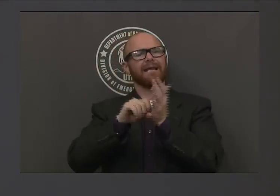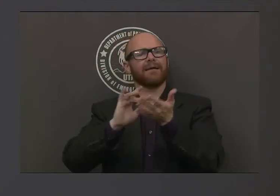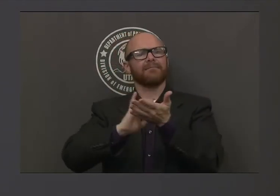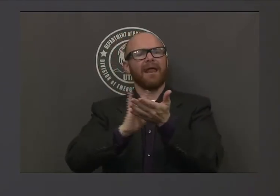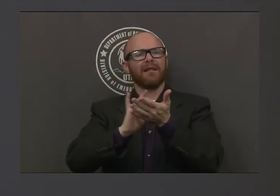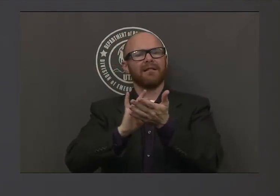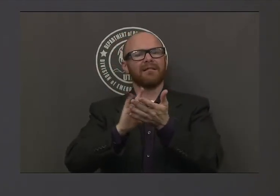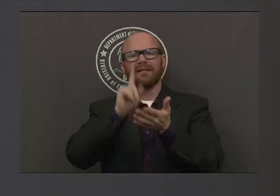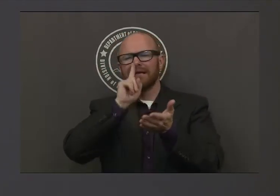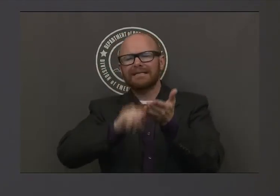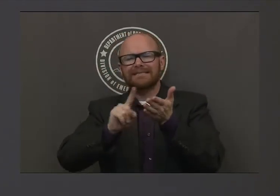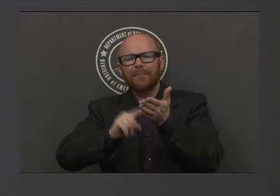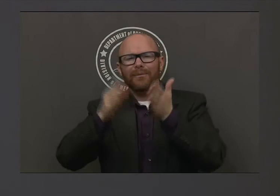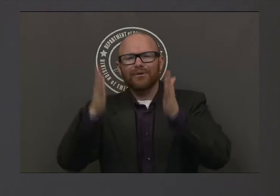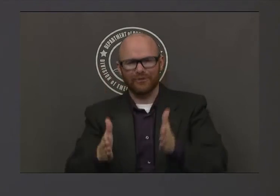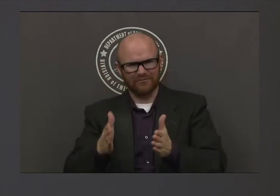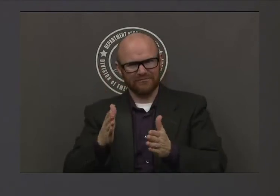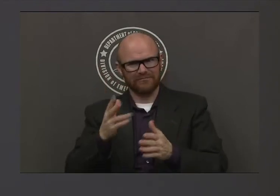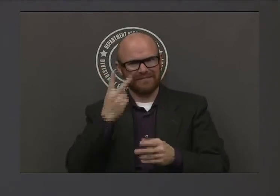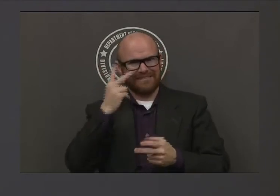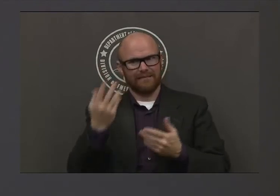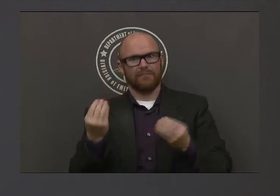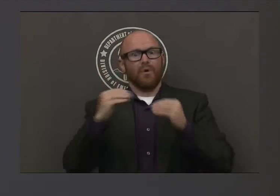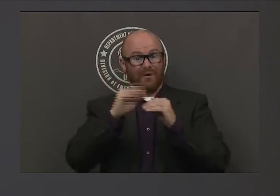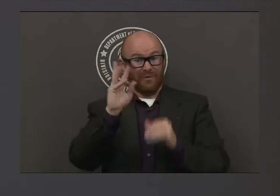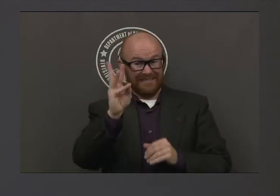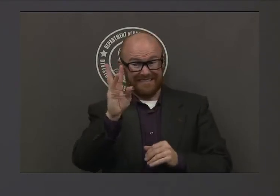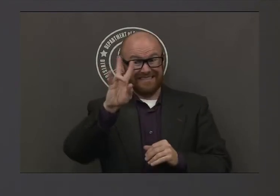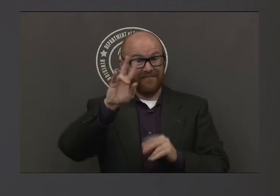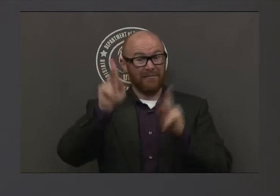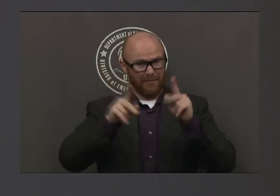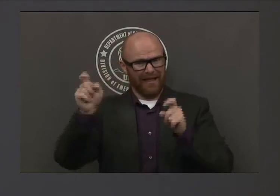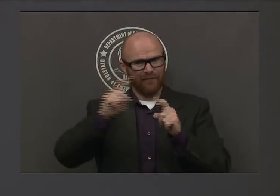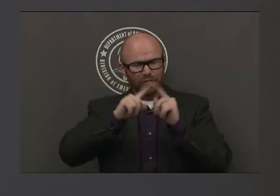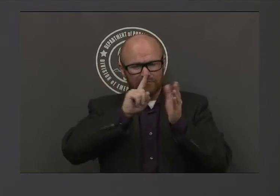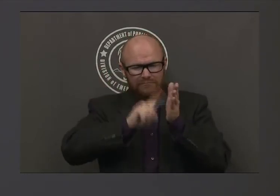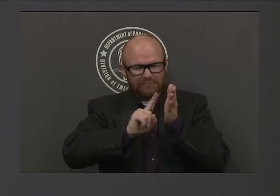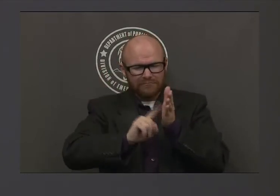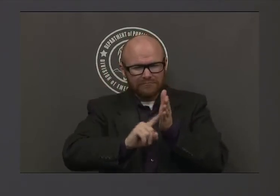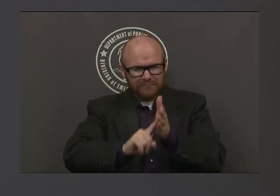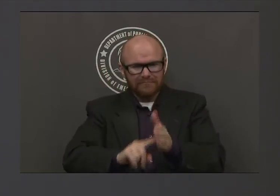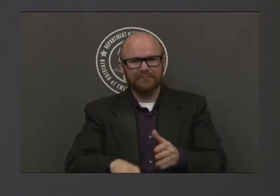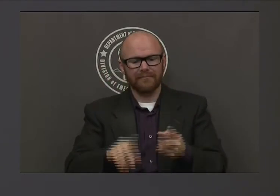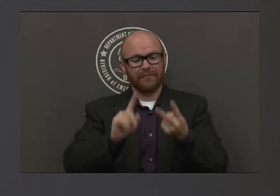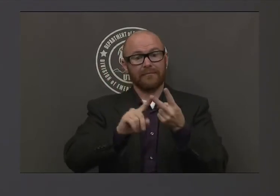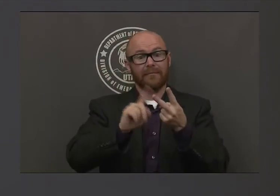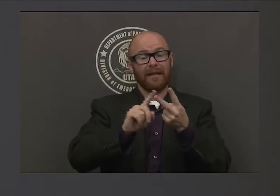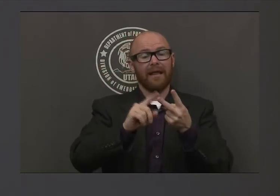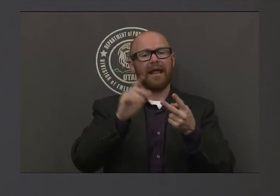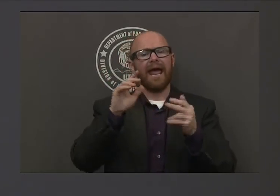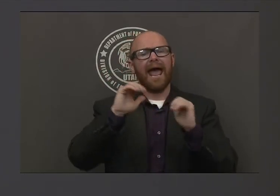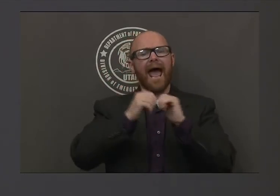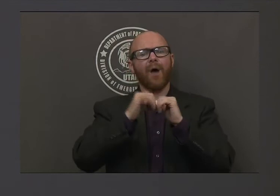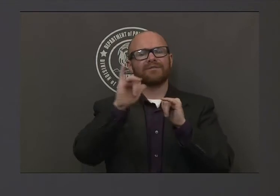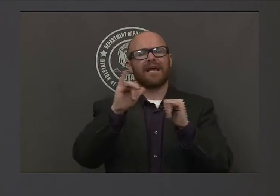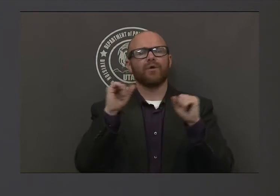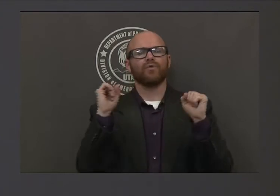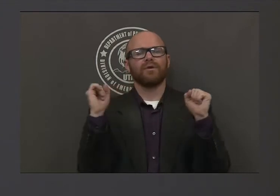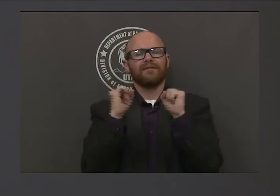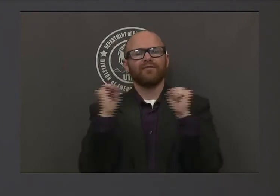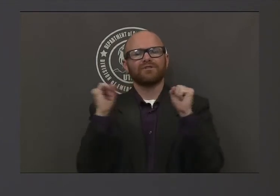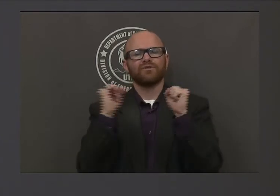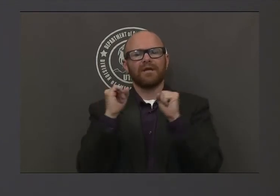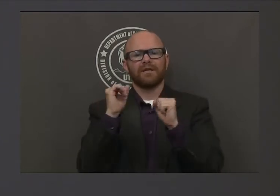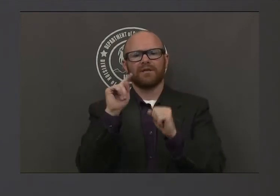is handling the increase, and how does the refrigerated truck that's been parked outside of the office in Taylorsville